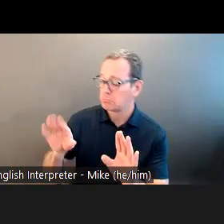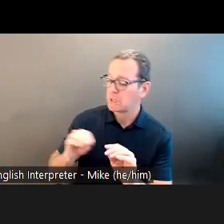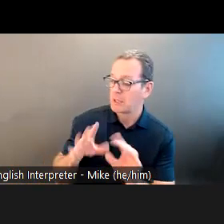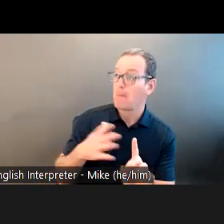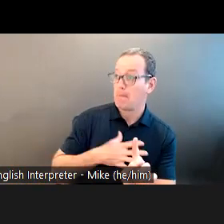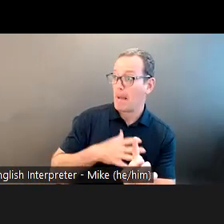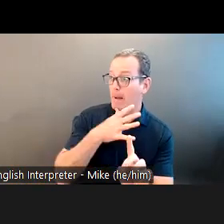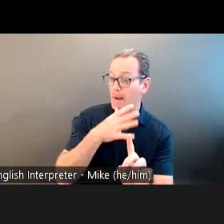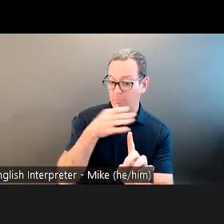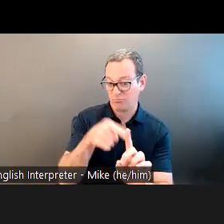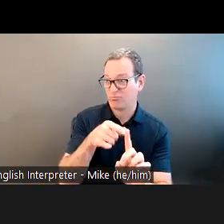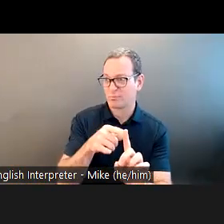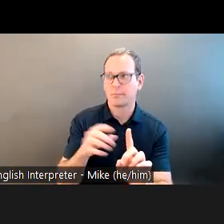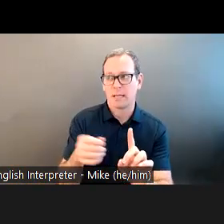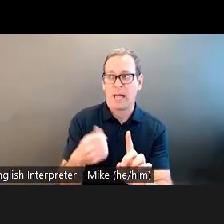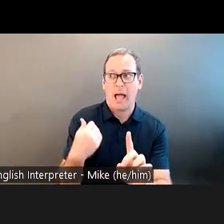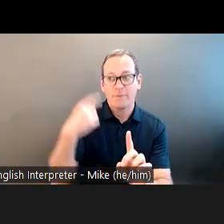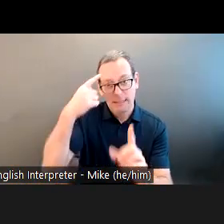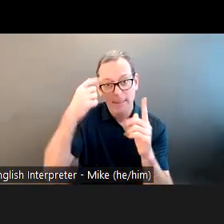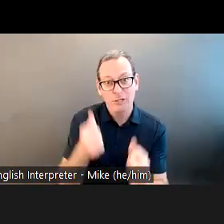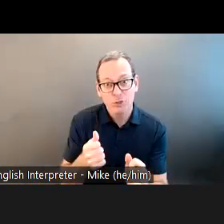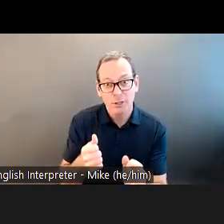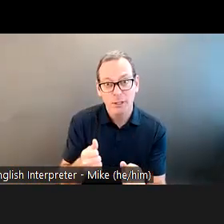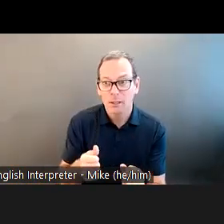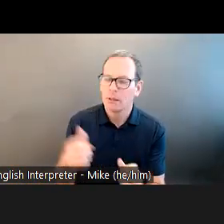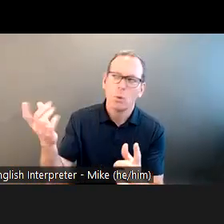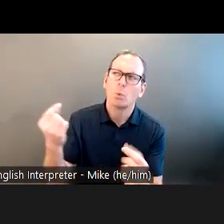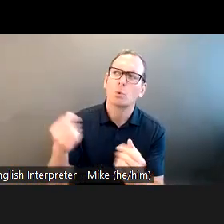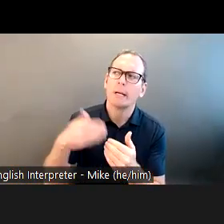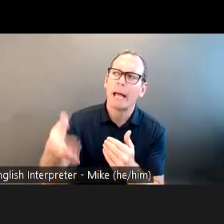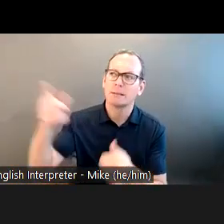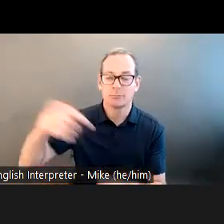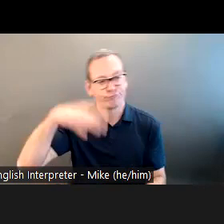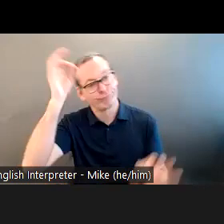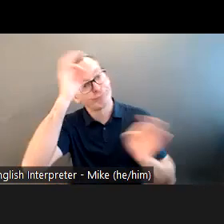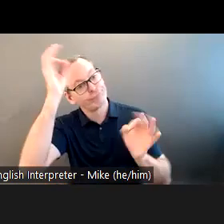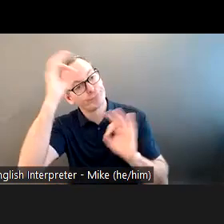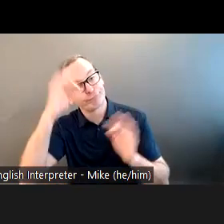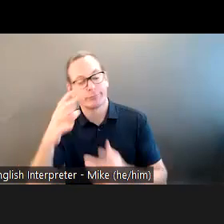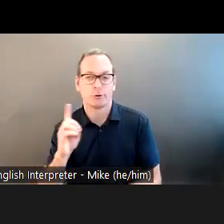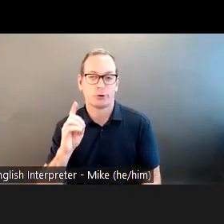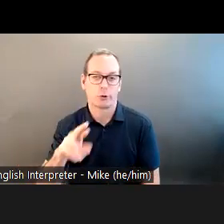no advice or knowledge of where we could go to learn more. Okay. So next page.